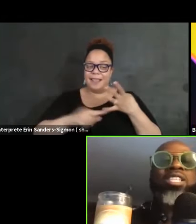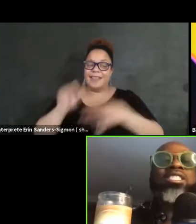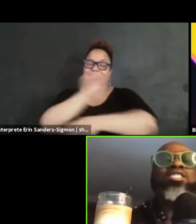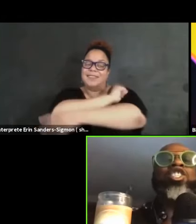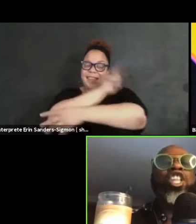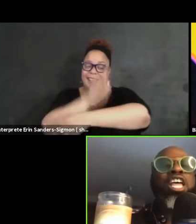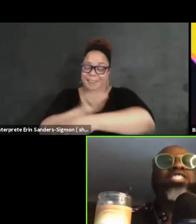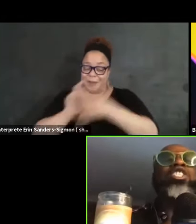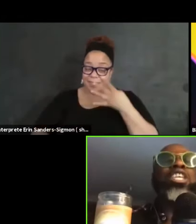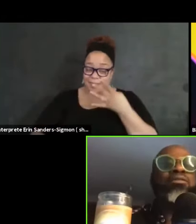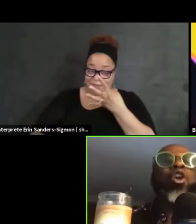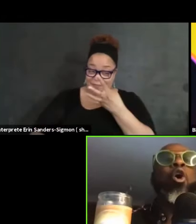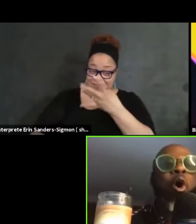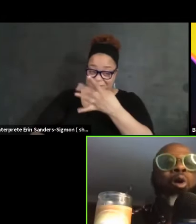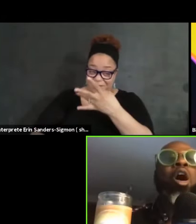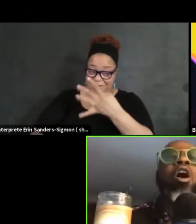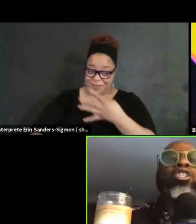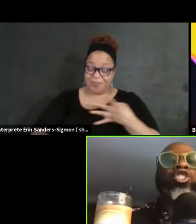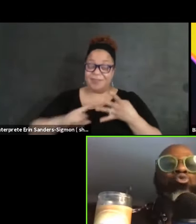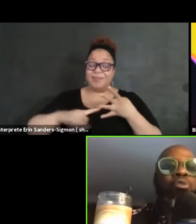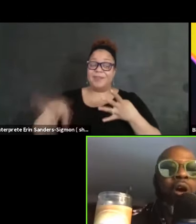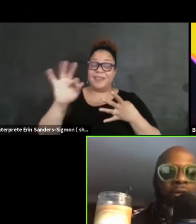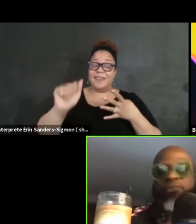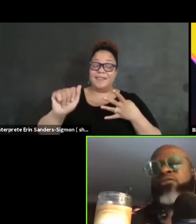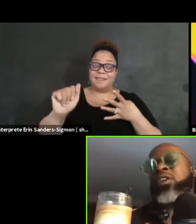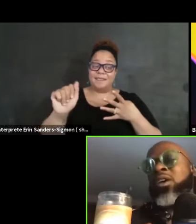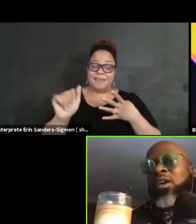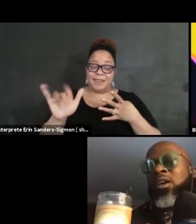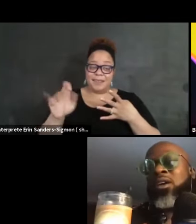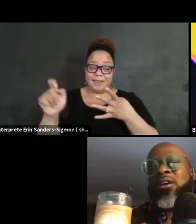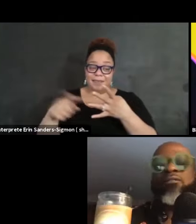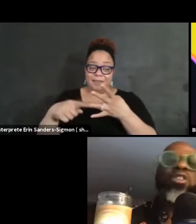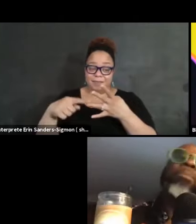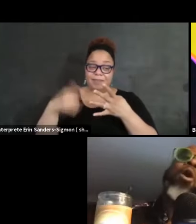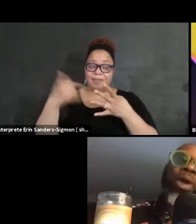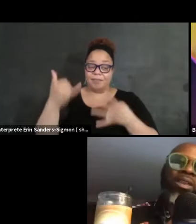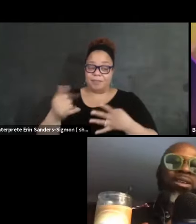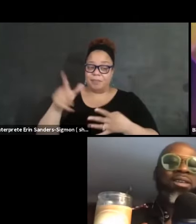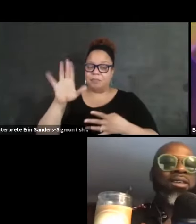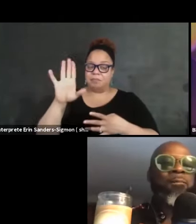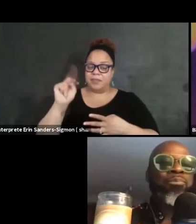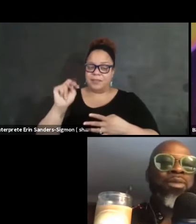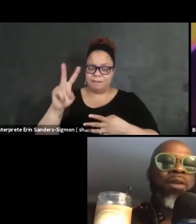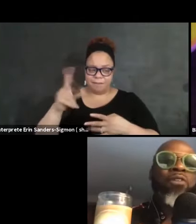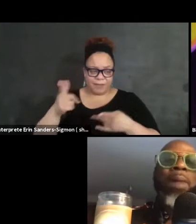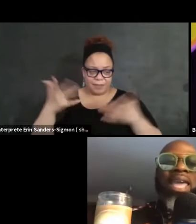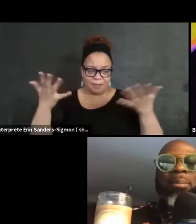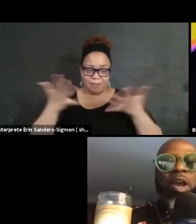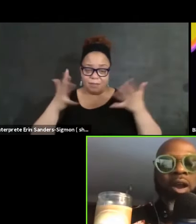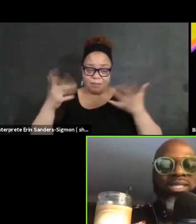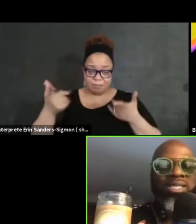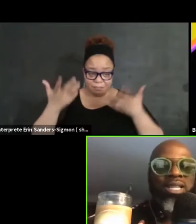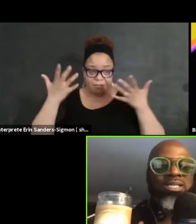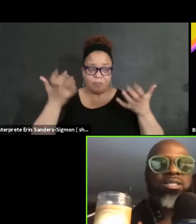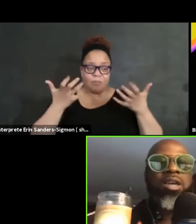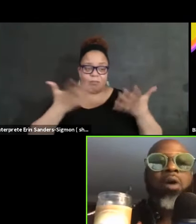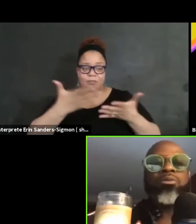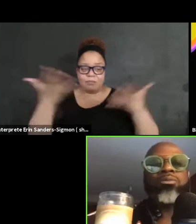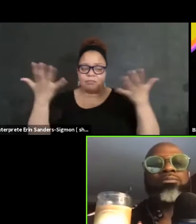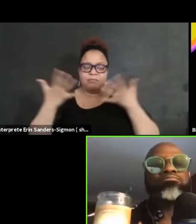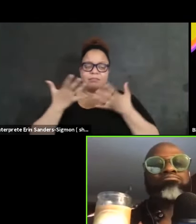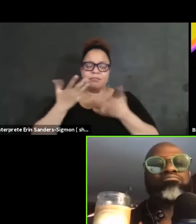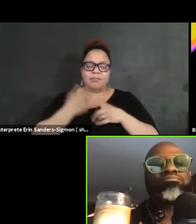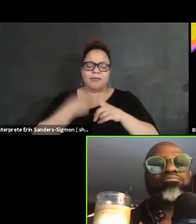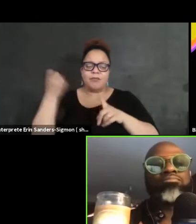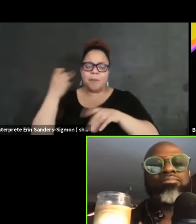new voices. Let's give it all our strength for the poet from Miami Gardens. Let's go.